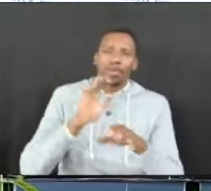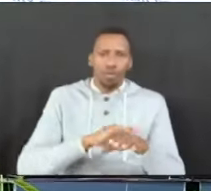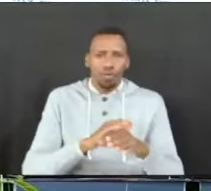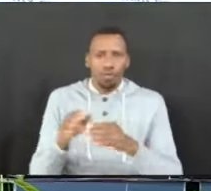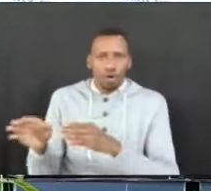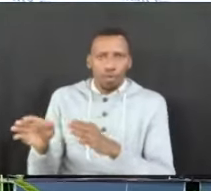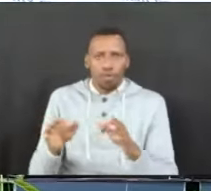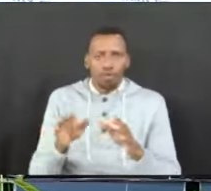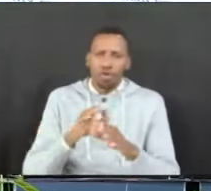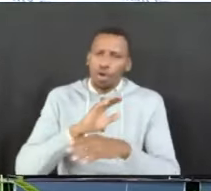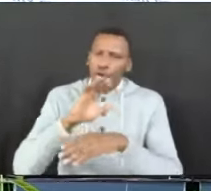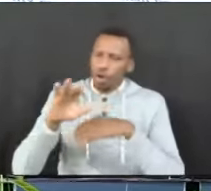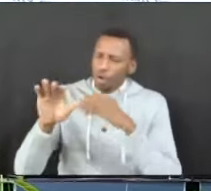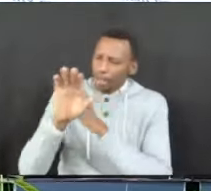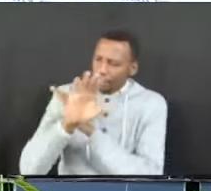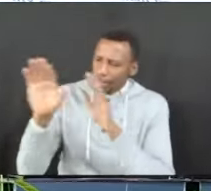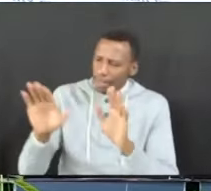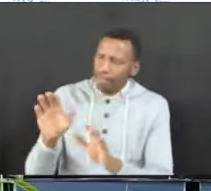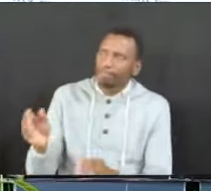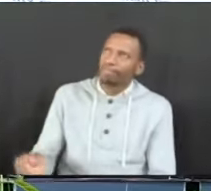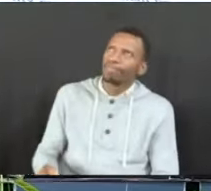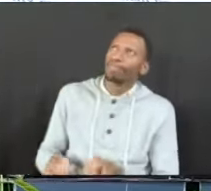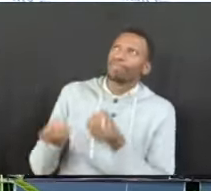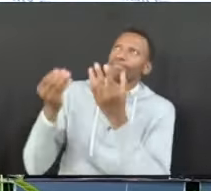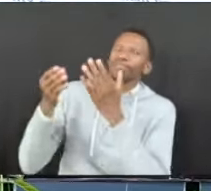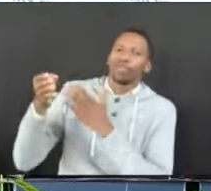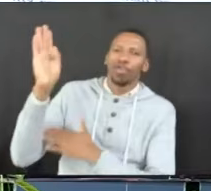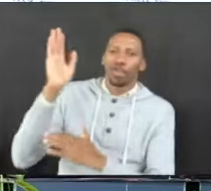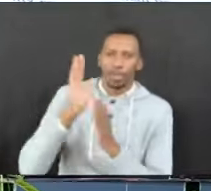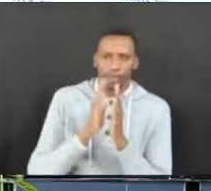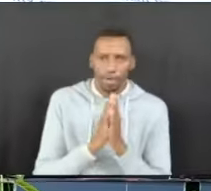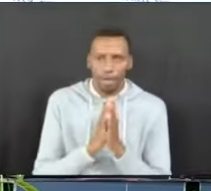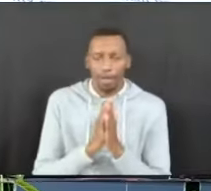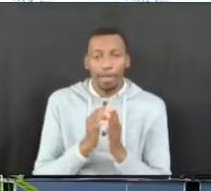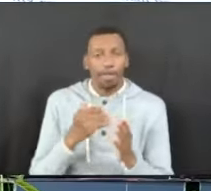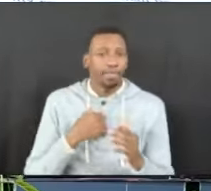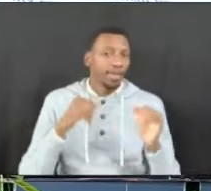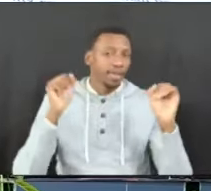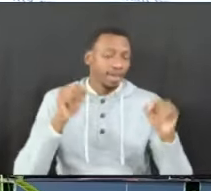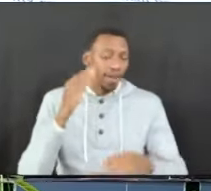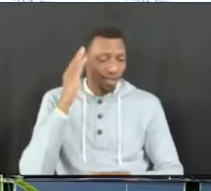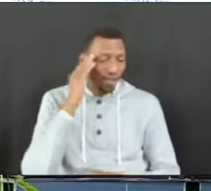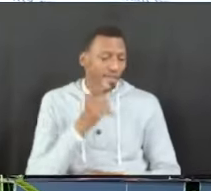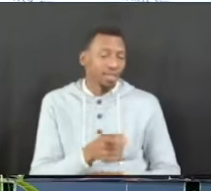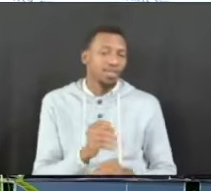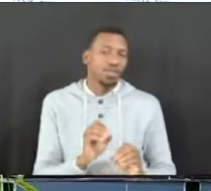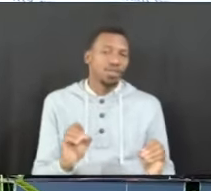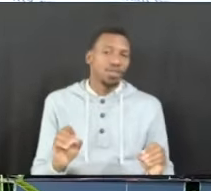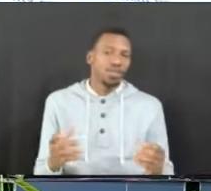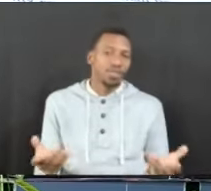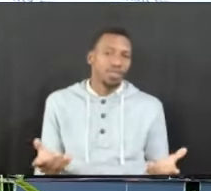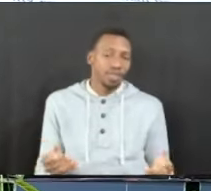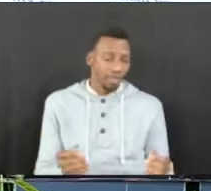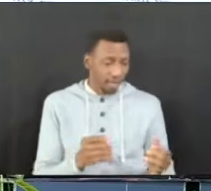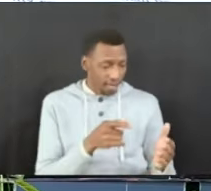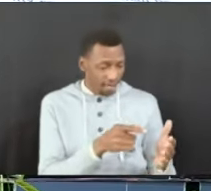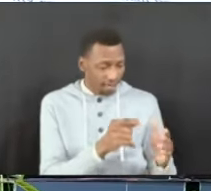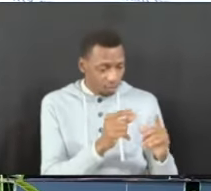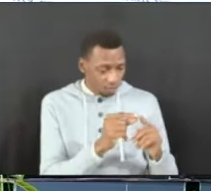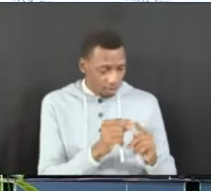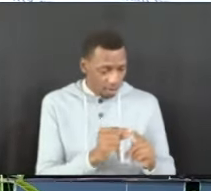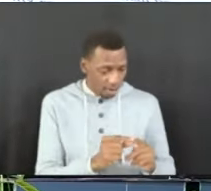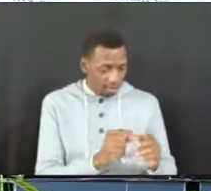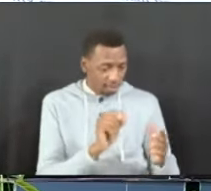things? Everything to God in prayer. How would I have known this had somebody not put these words